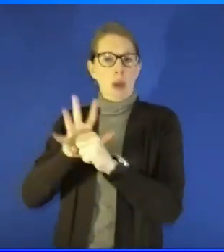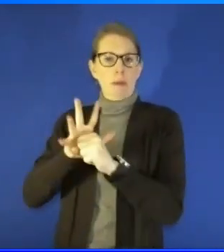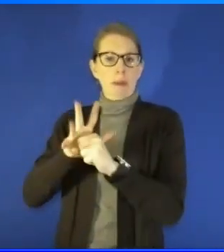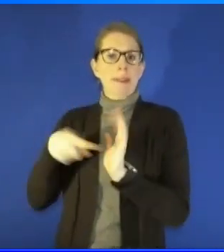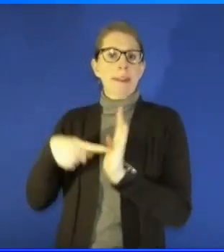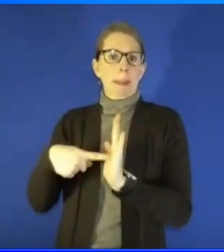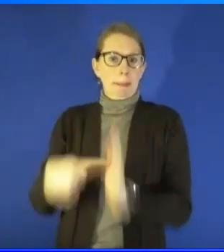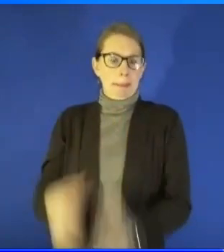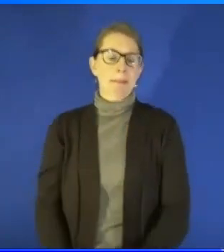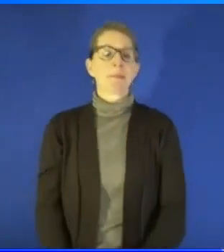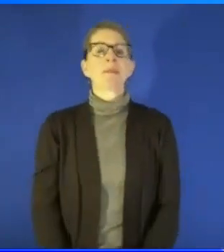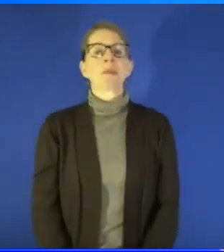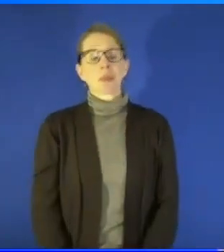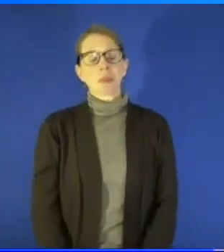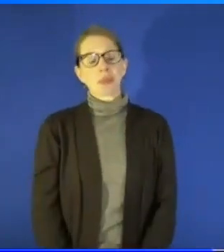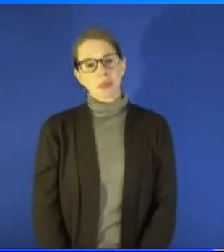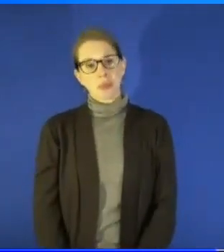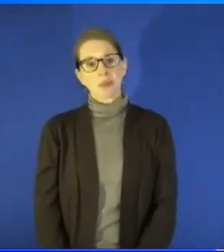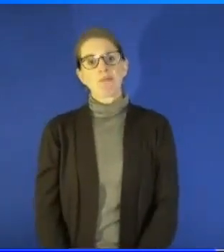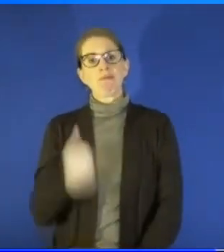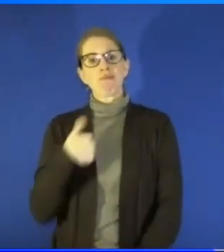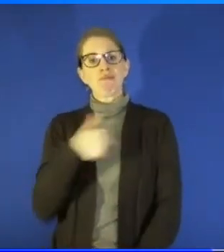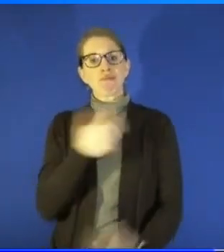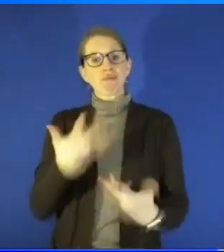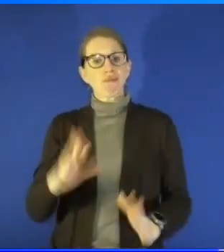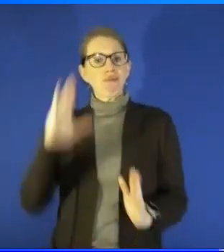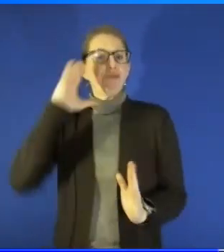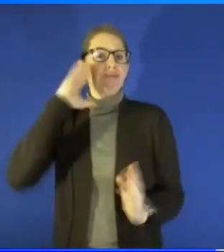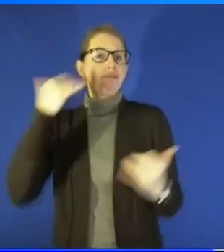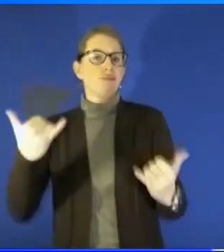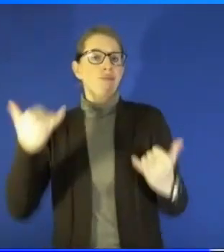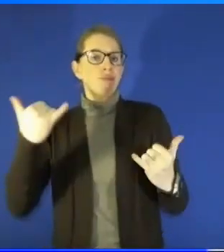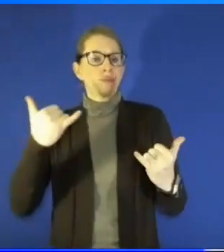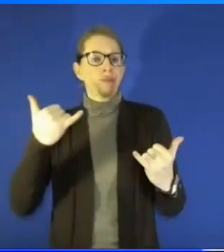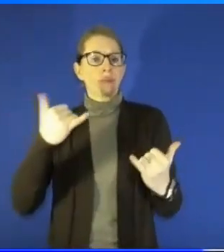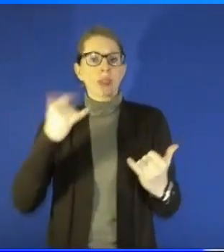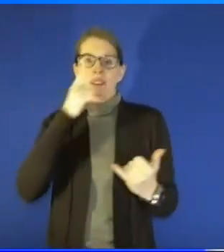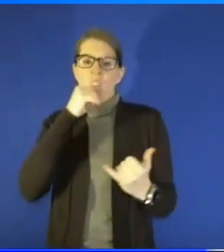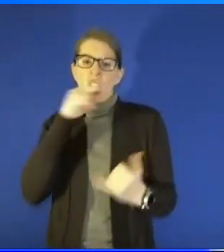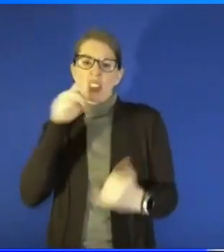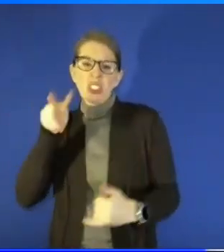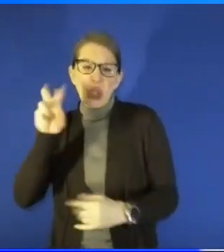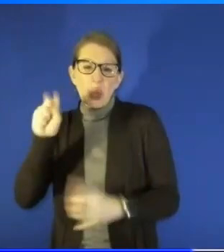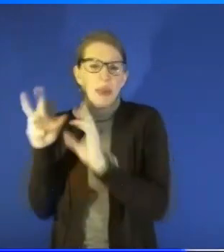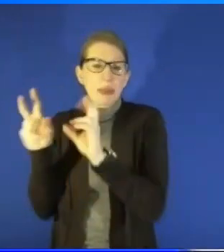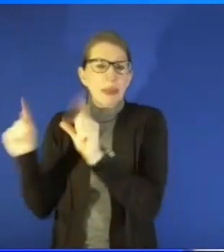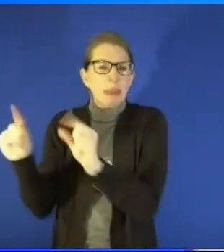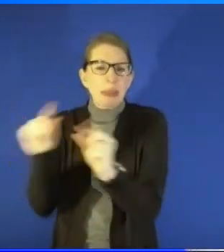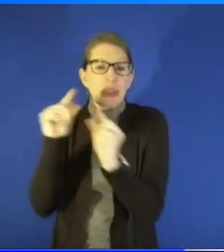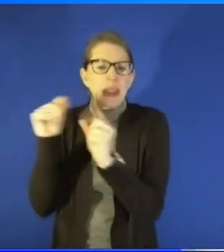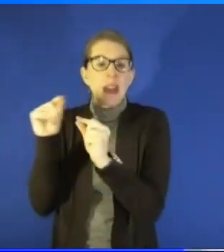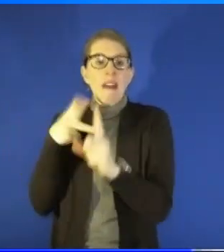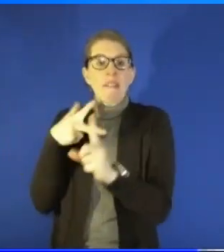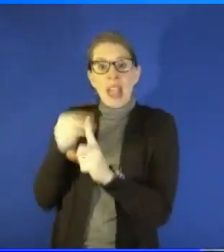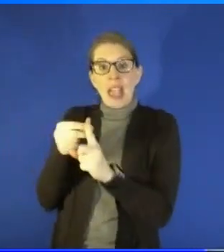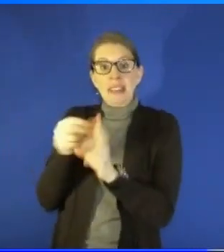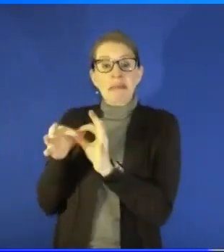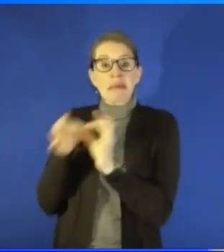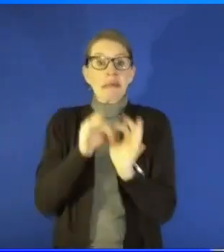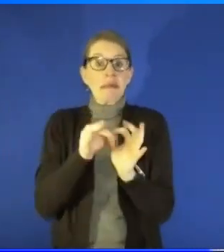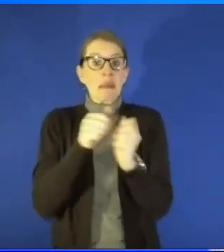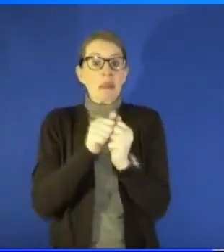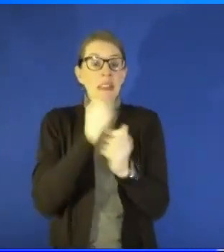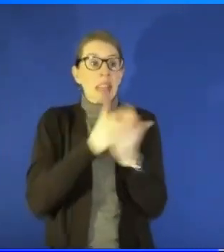know that, because there's always this false news that's out there sometimes that the vaccine might be related to some of these